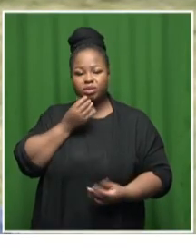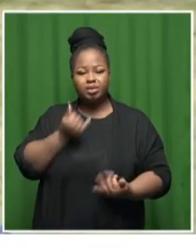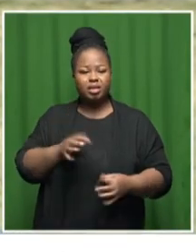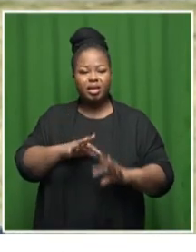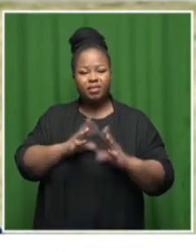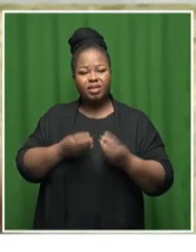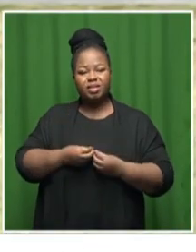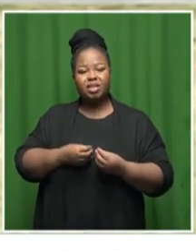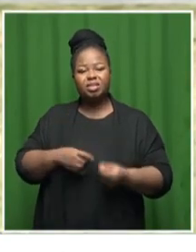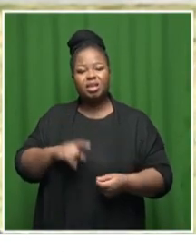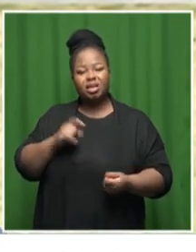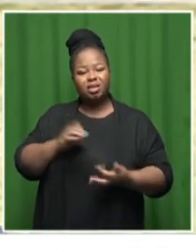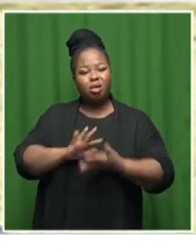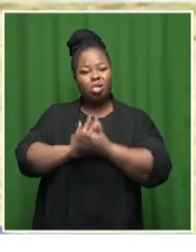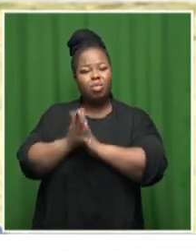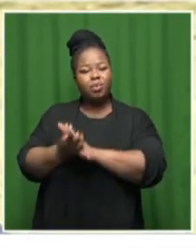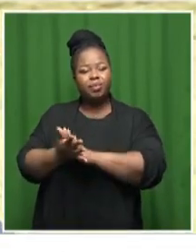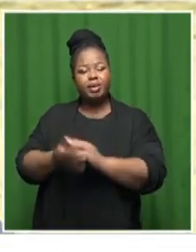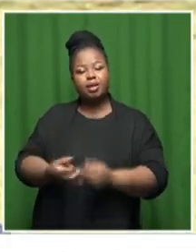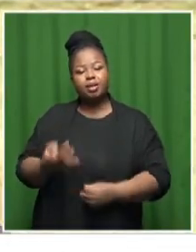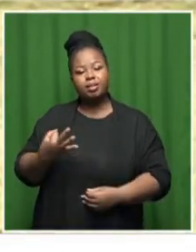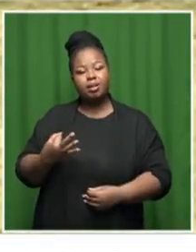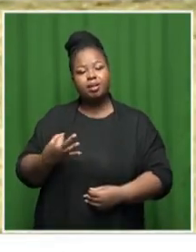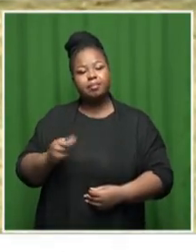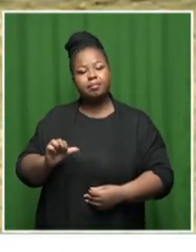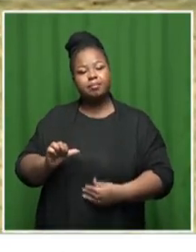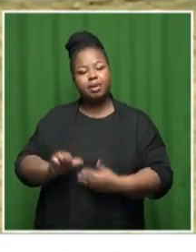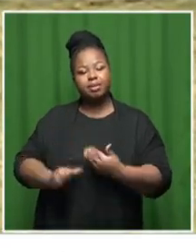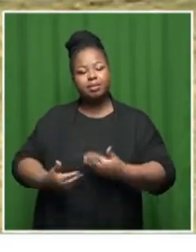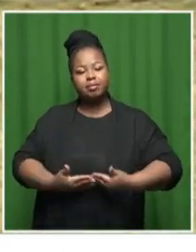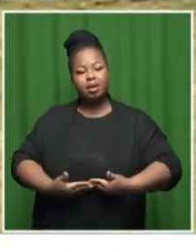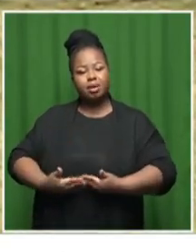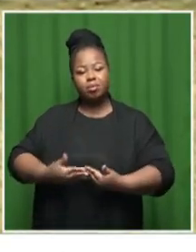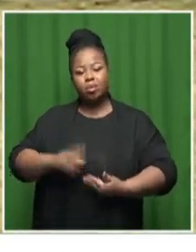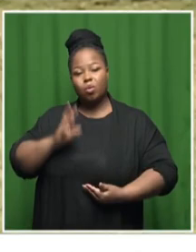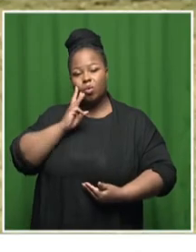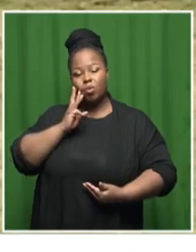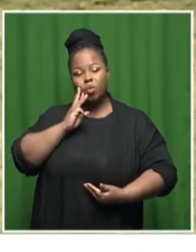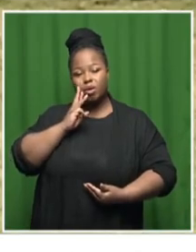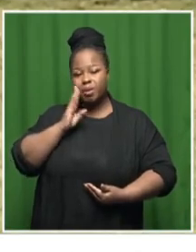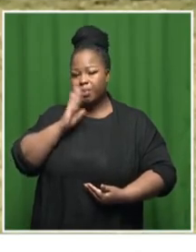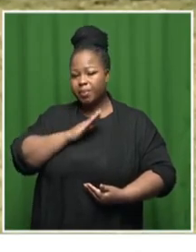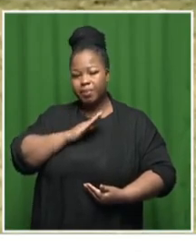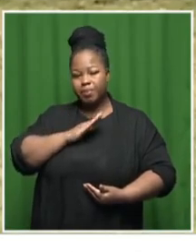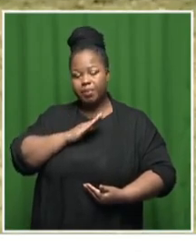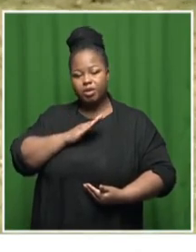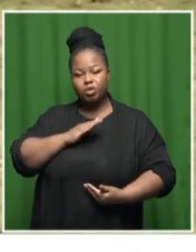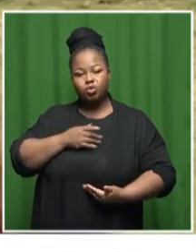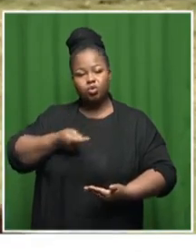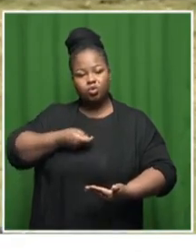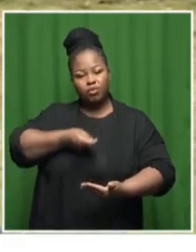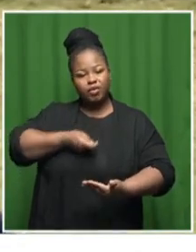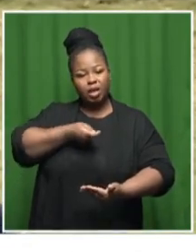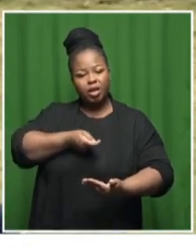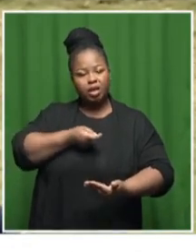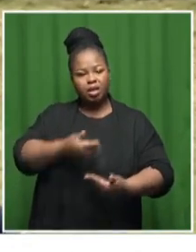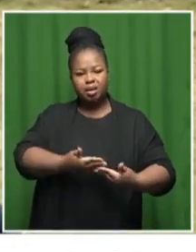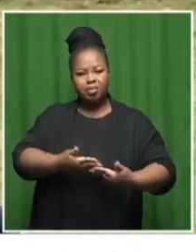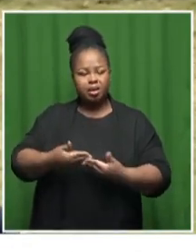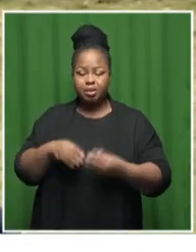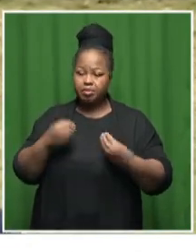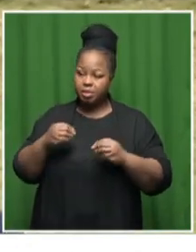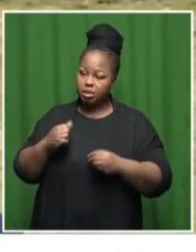off, I've got a 3-month-old baby, no water, hot water to feed the baby. My